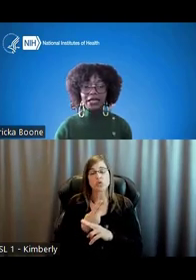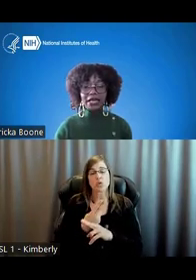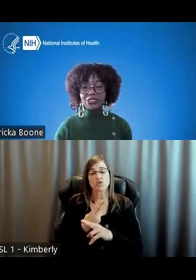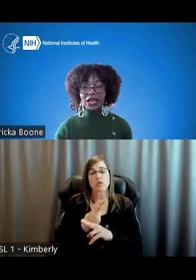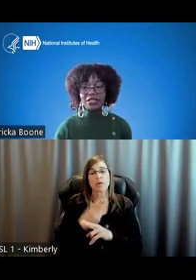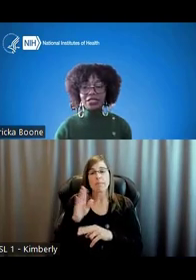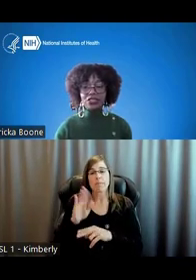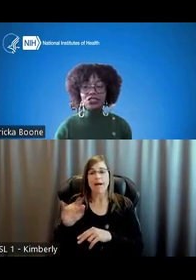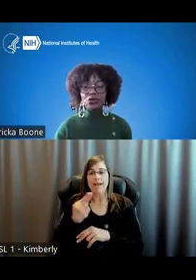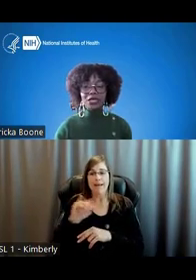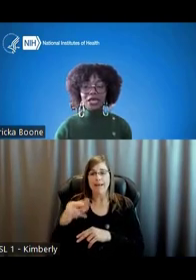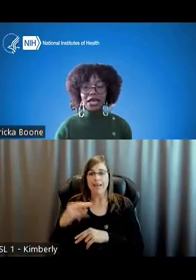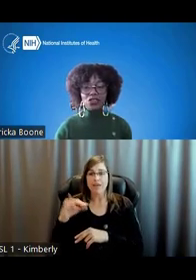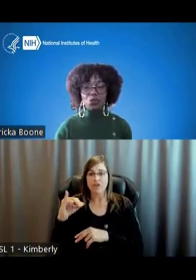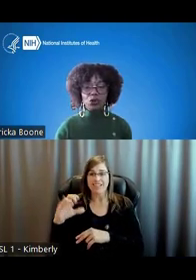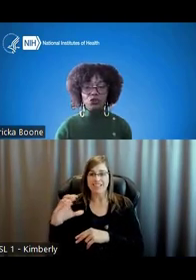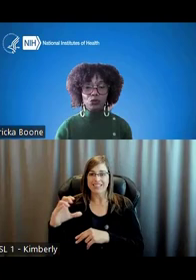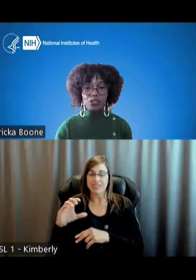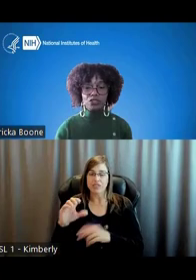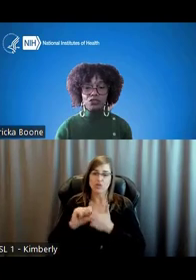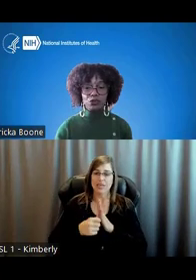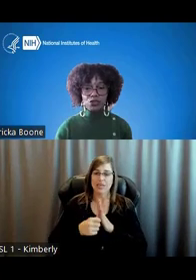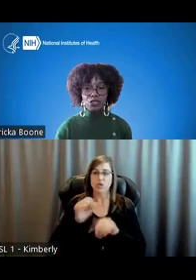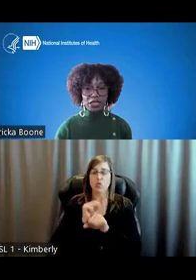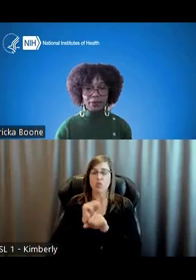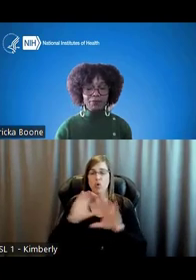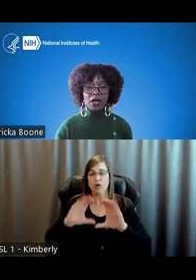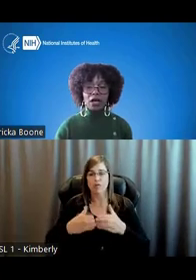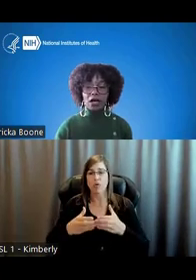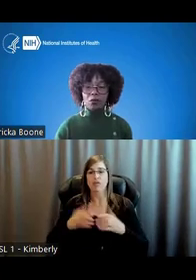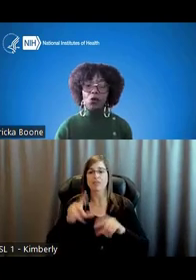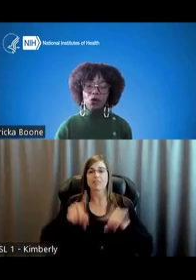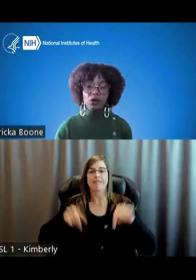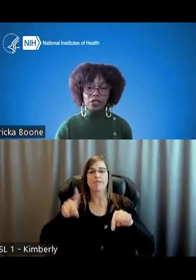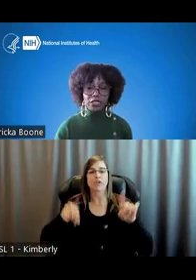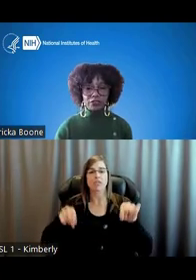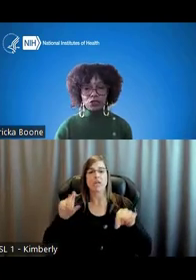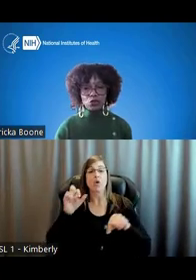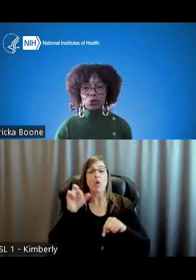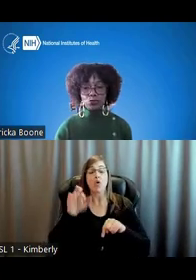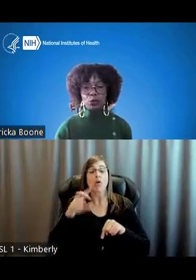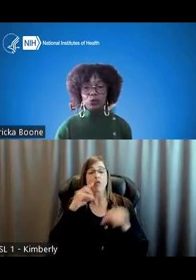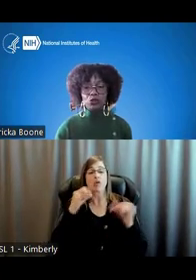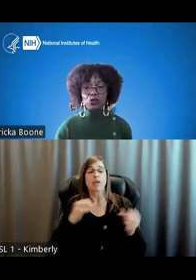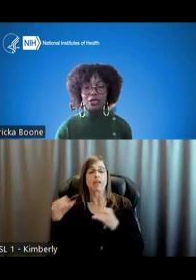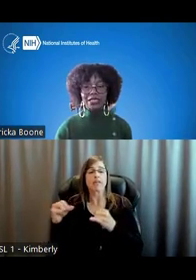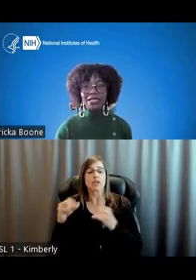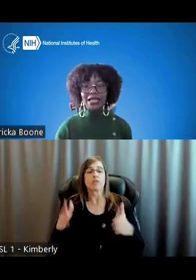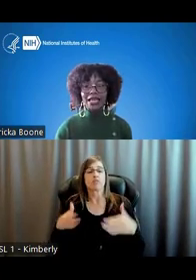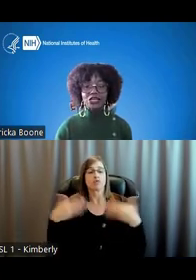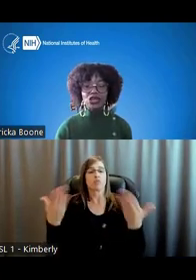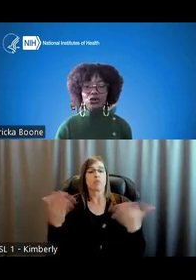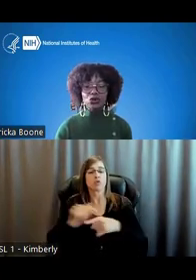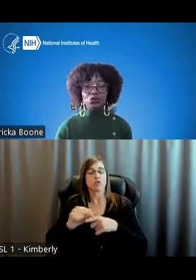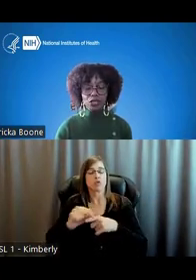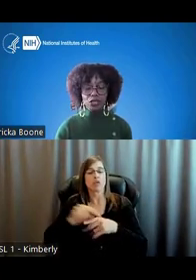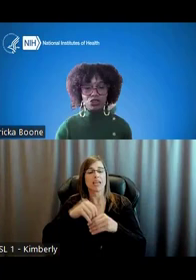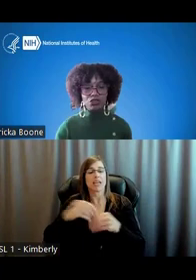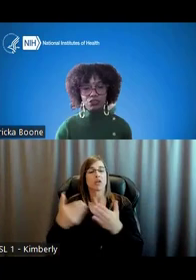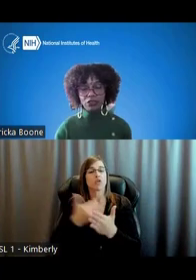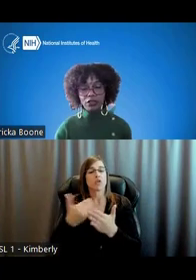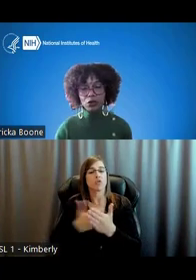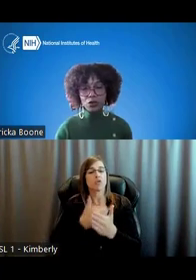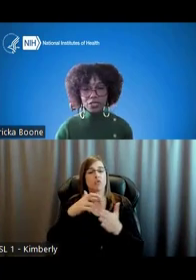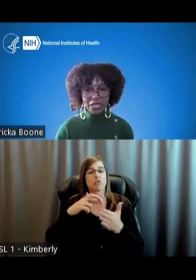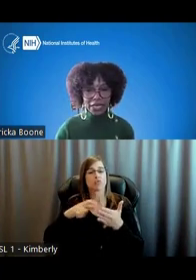by NIH ICs to enhance workforce diversity, or for individuals who propose to train in a new